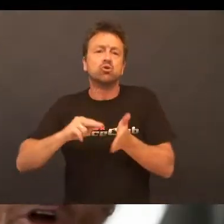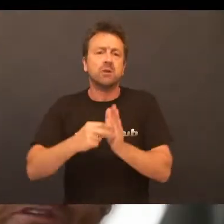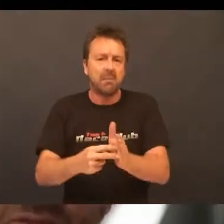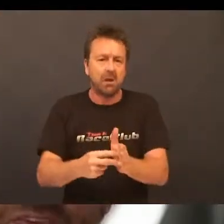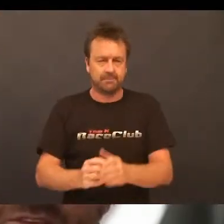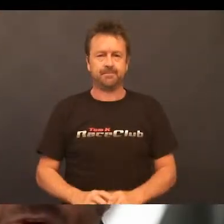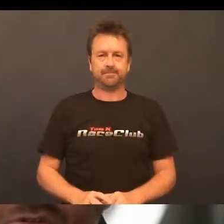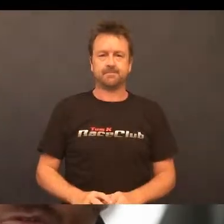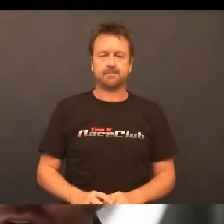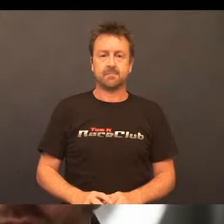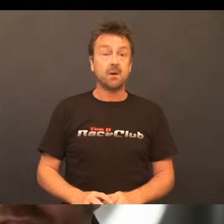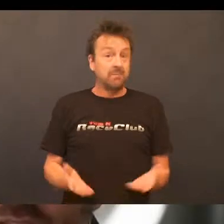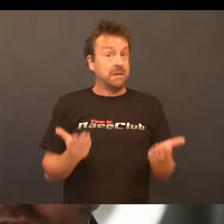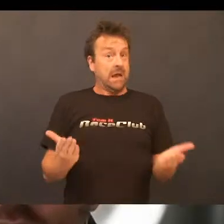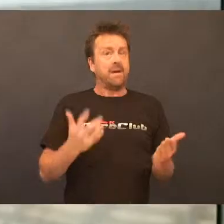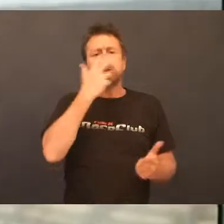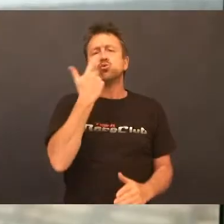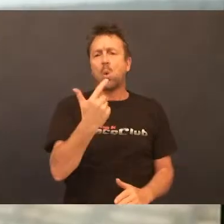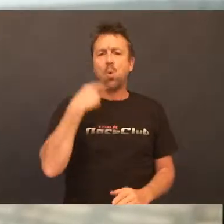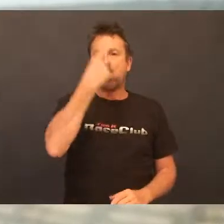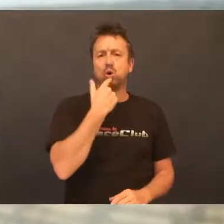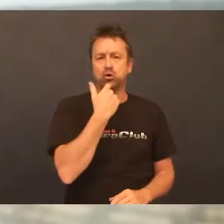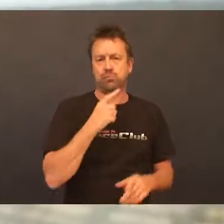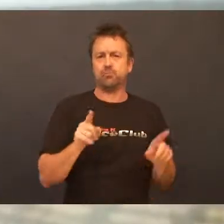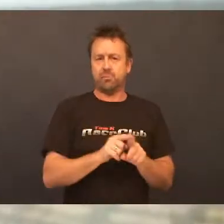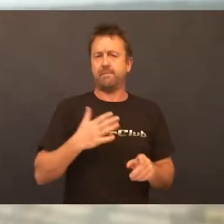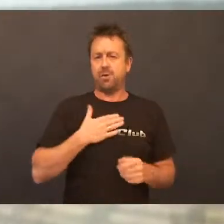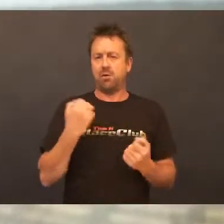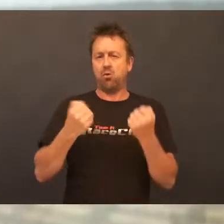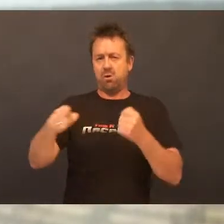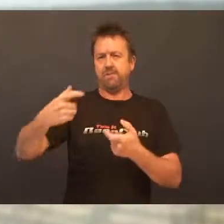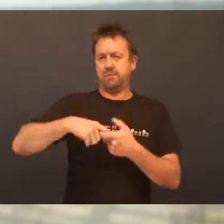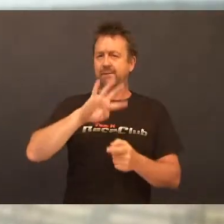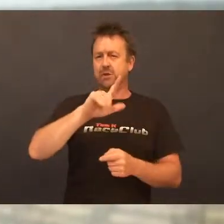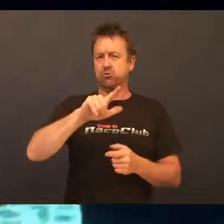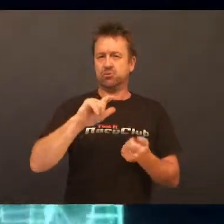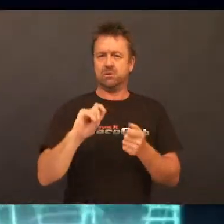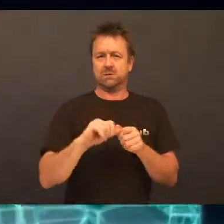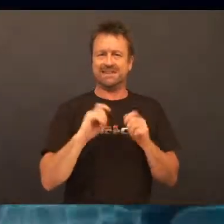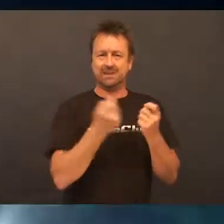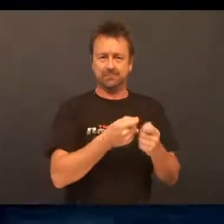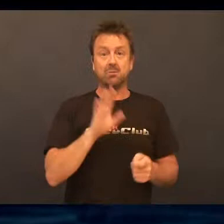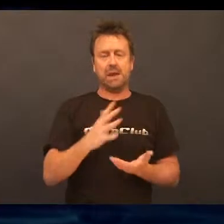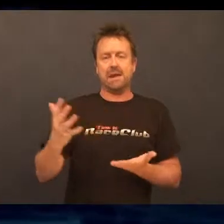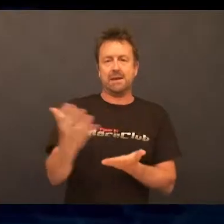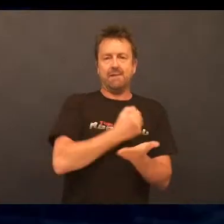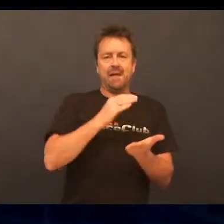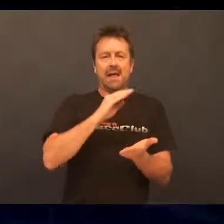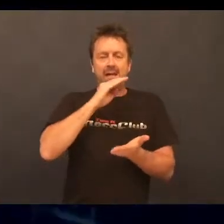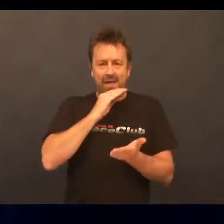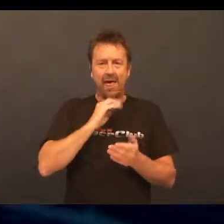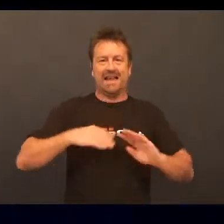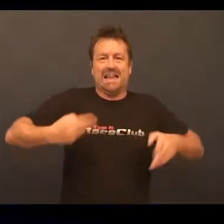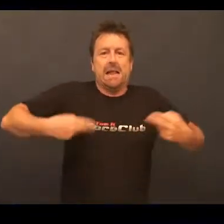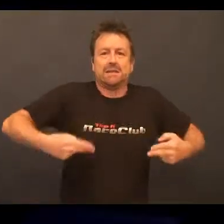there? Today there are 2 main types that will race in 2014. Recovery of kinetic energy,